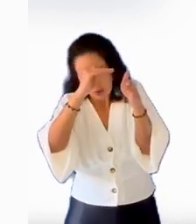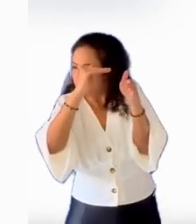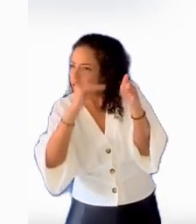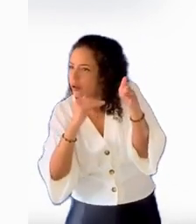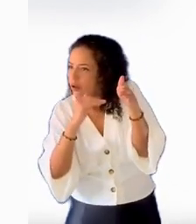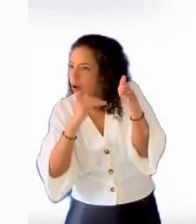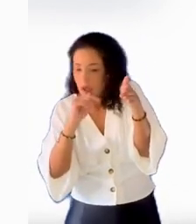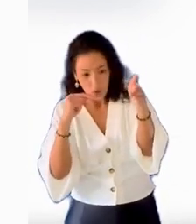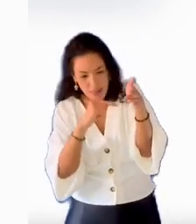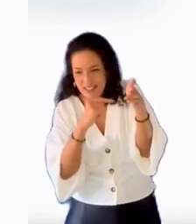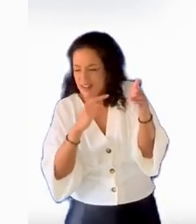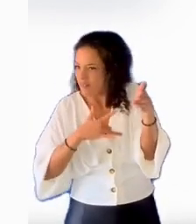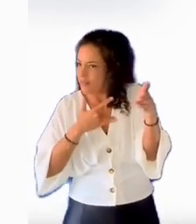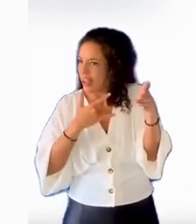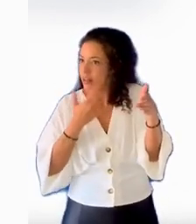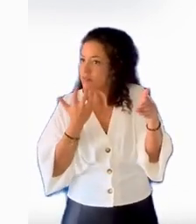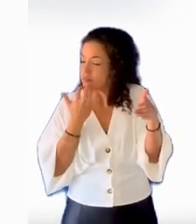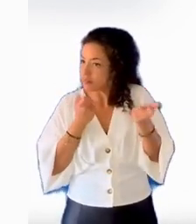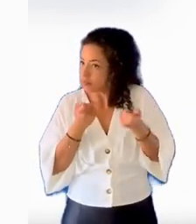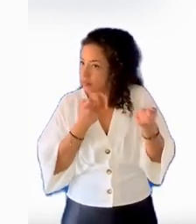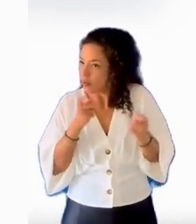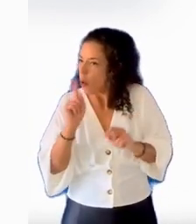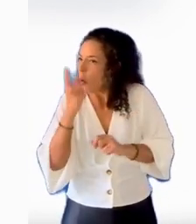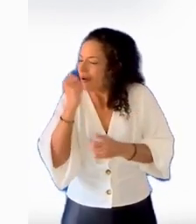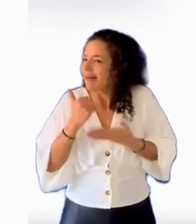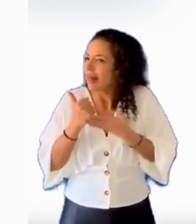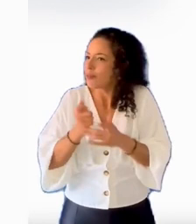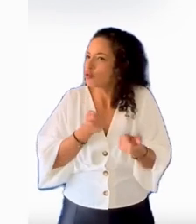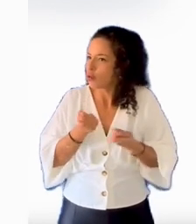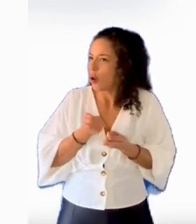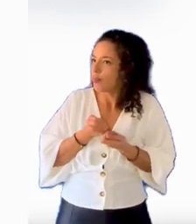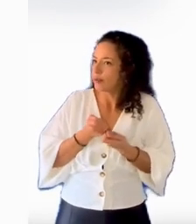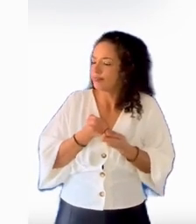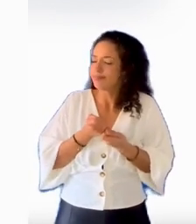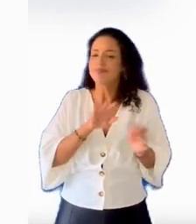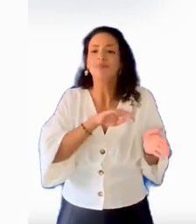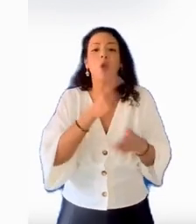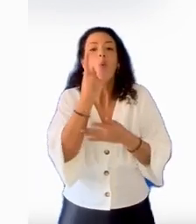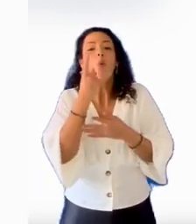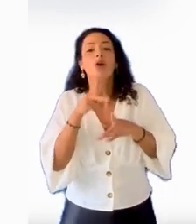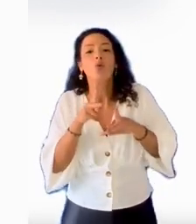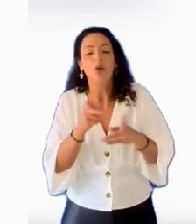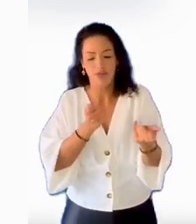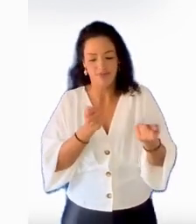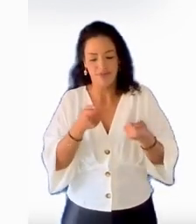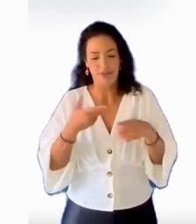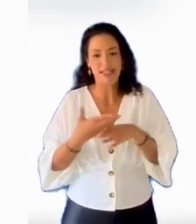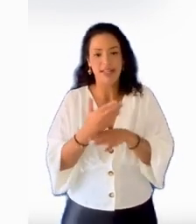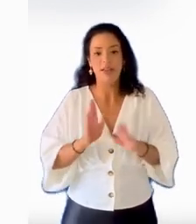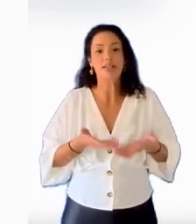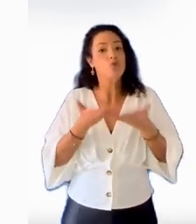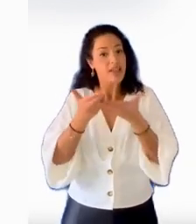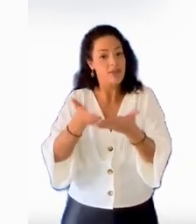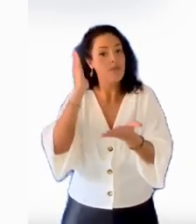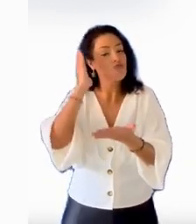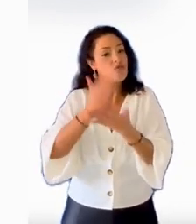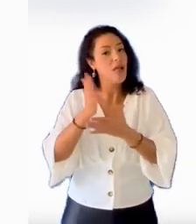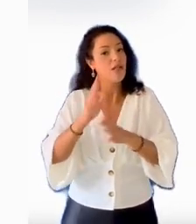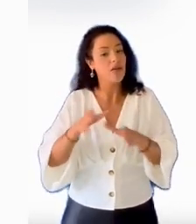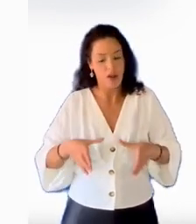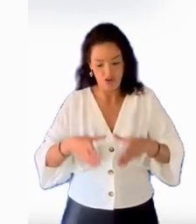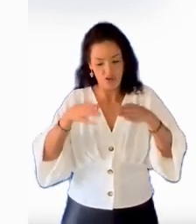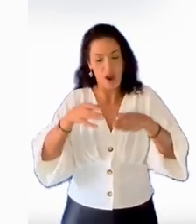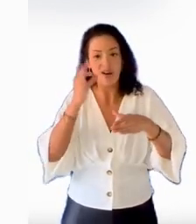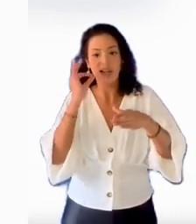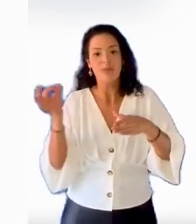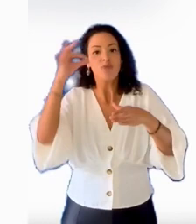level feels to them and what might help them to cope with it. One way to facilitate this activity is to give someone a glass jar and ask